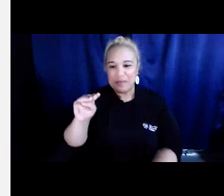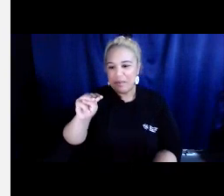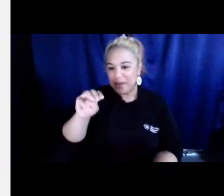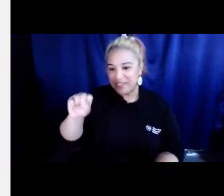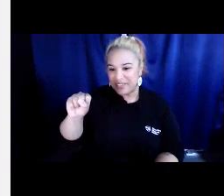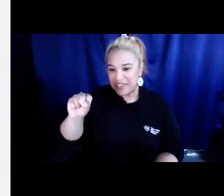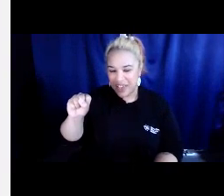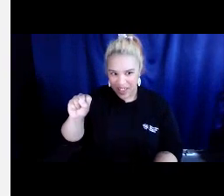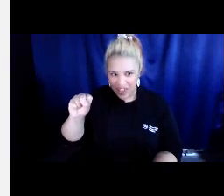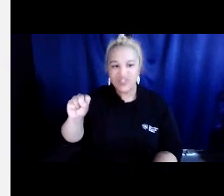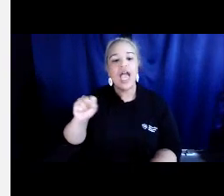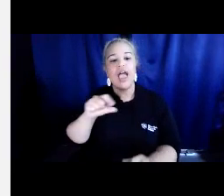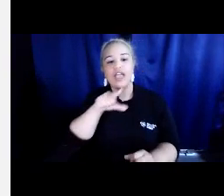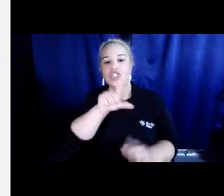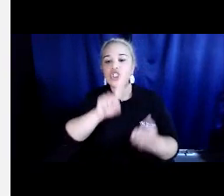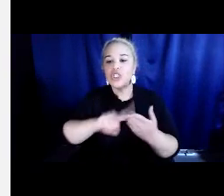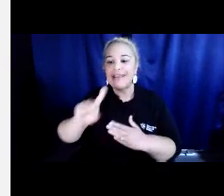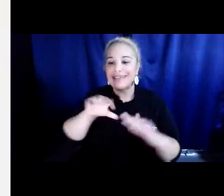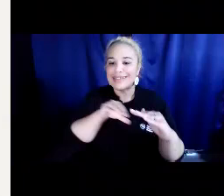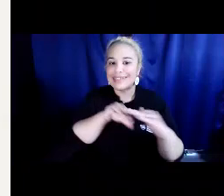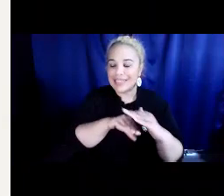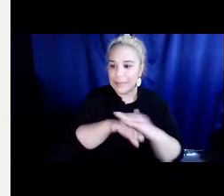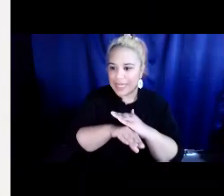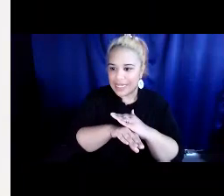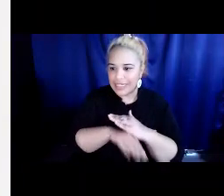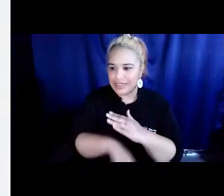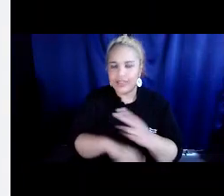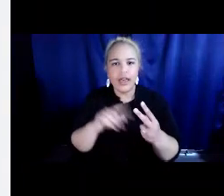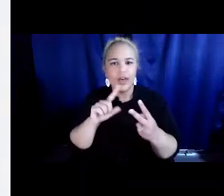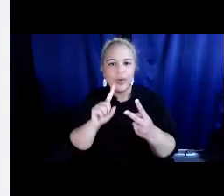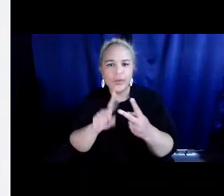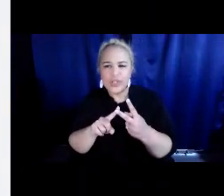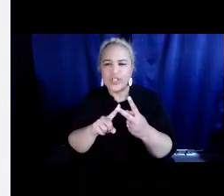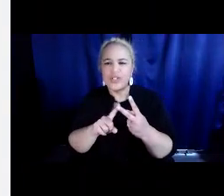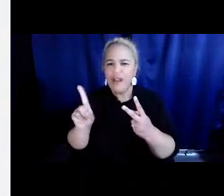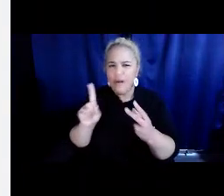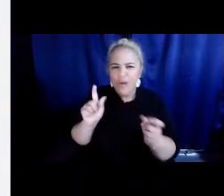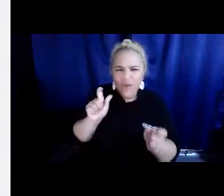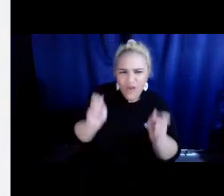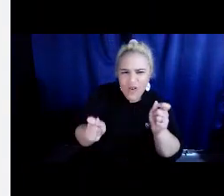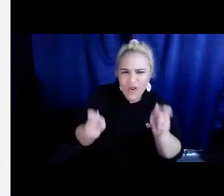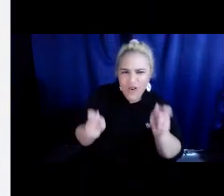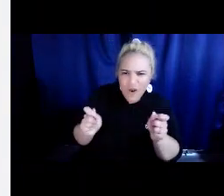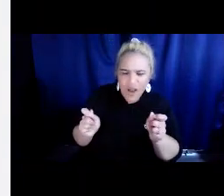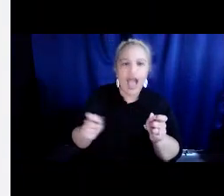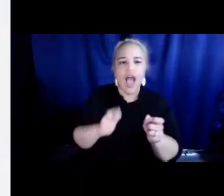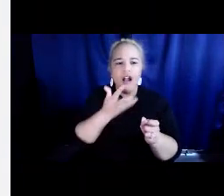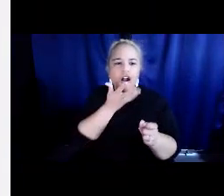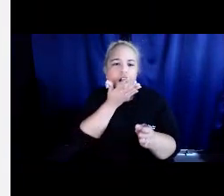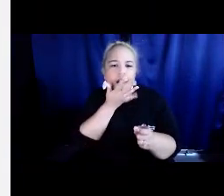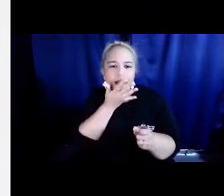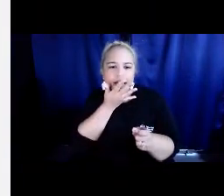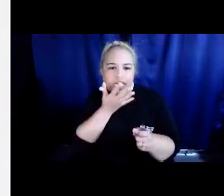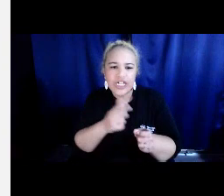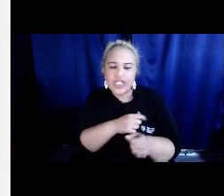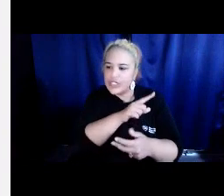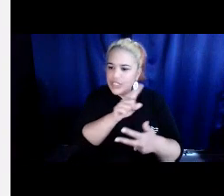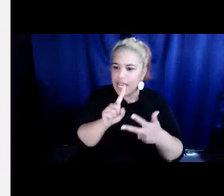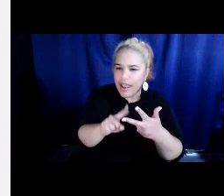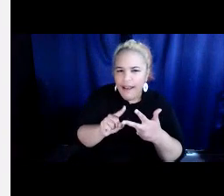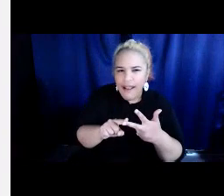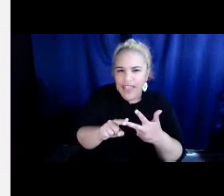text, to our visual images. Also, in our delivery, you'll notice that we mention each other by name as the conversation goes back and forth